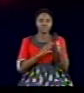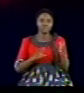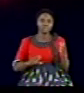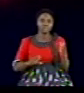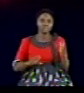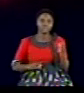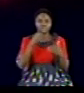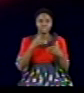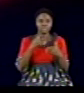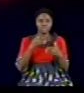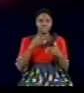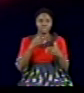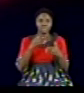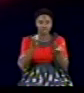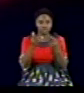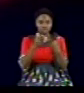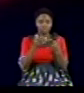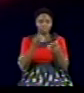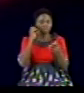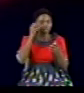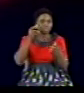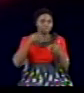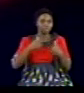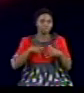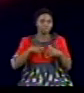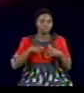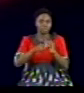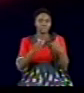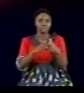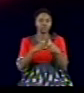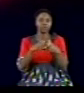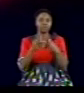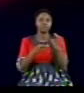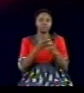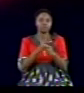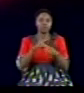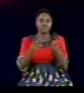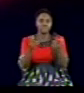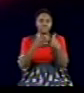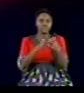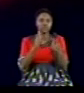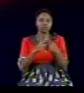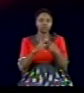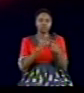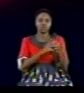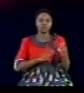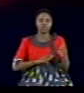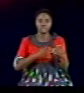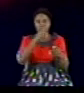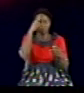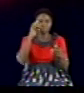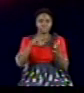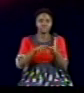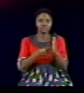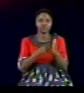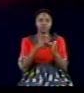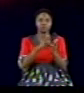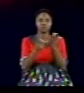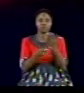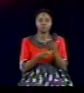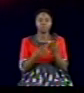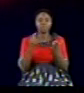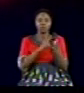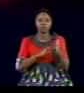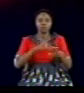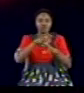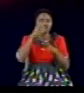global crusade. And at the crusade venue, the Lord touched him and healed him of leg pain and